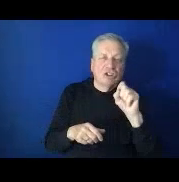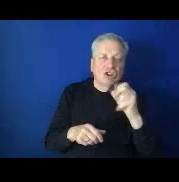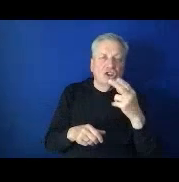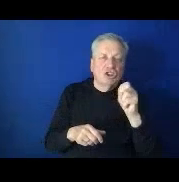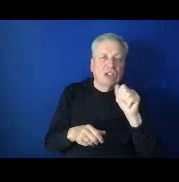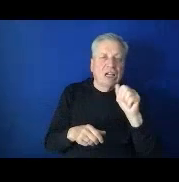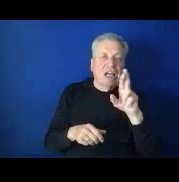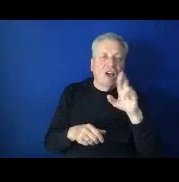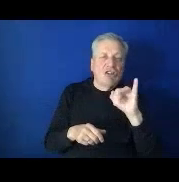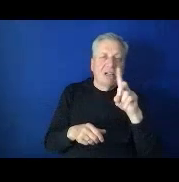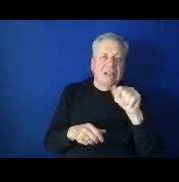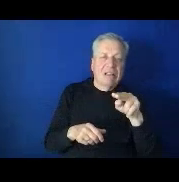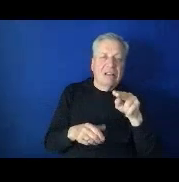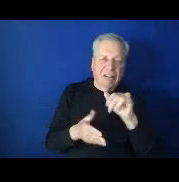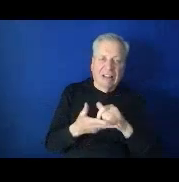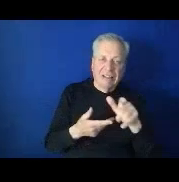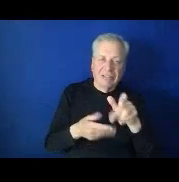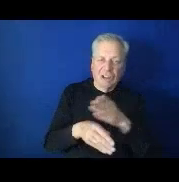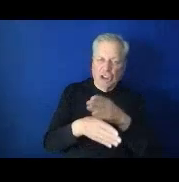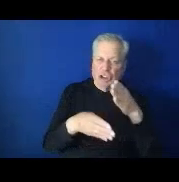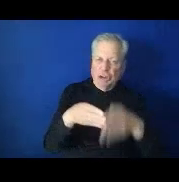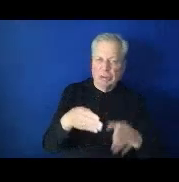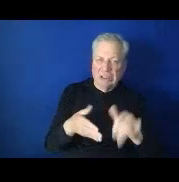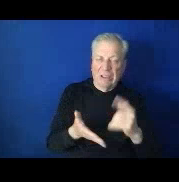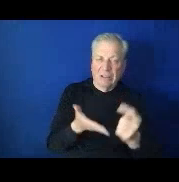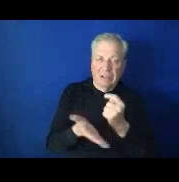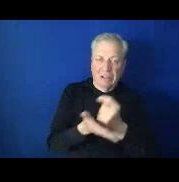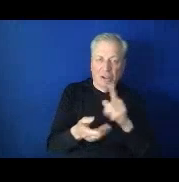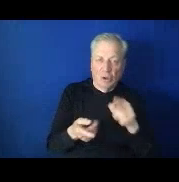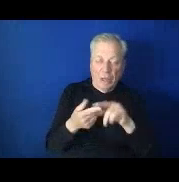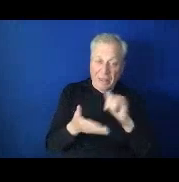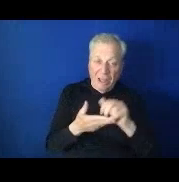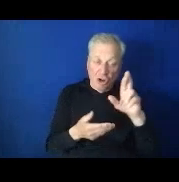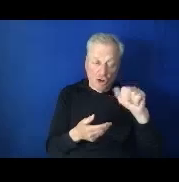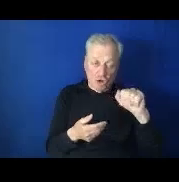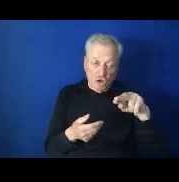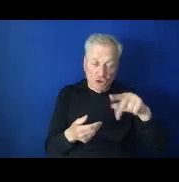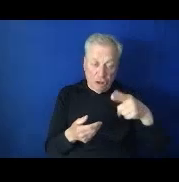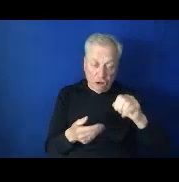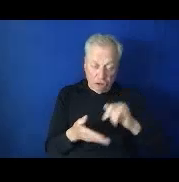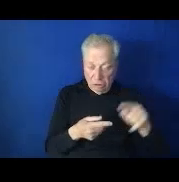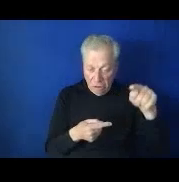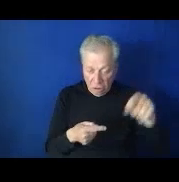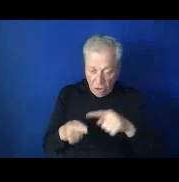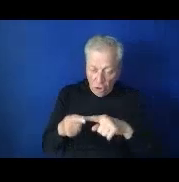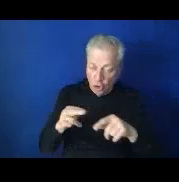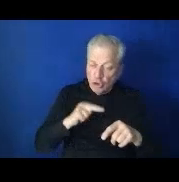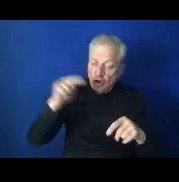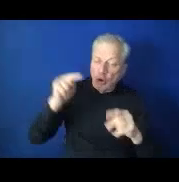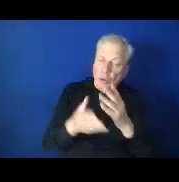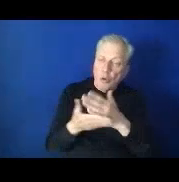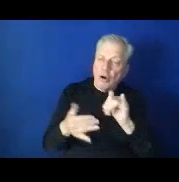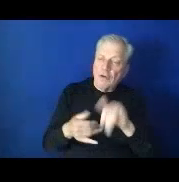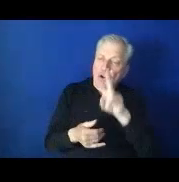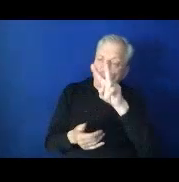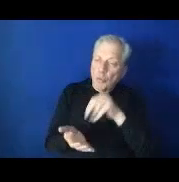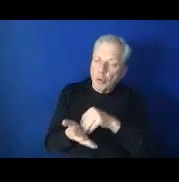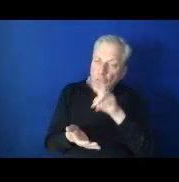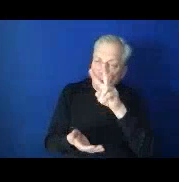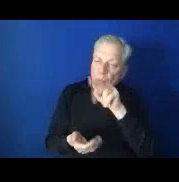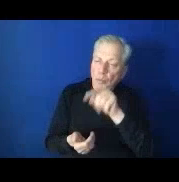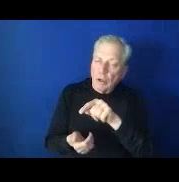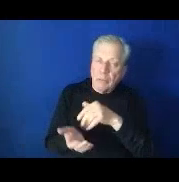at the caldera boundary. A lot of the Gallatin Range comes down to terminate the northern edge of the 2.1 million-year-old caldera. We think